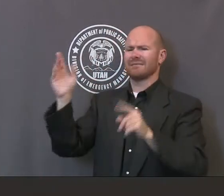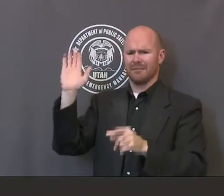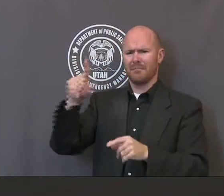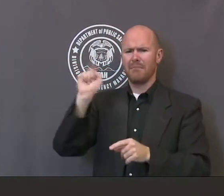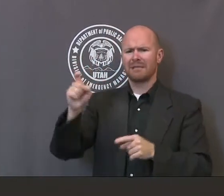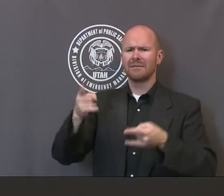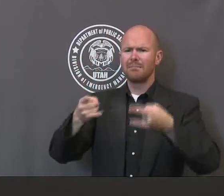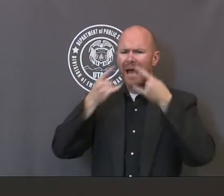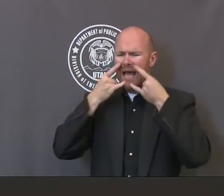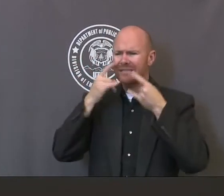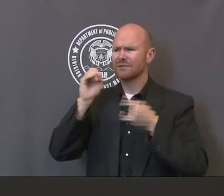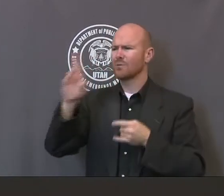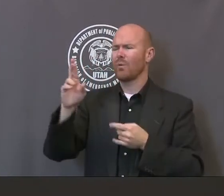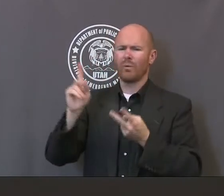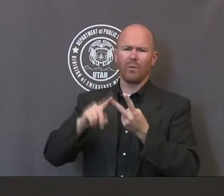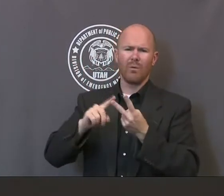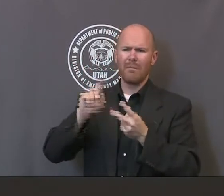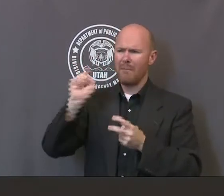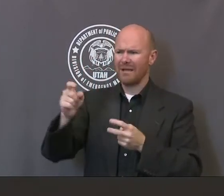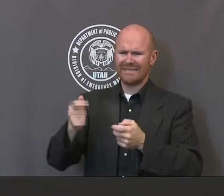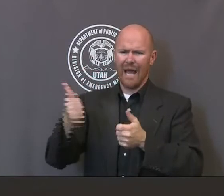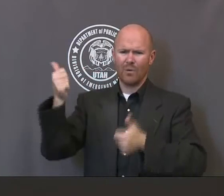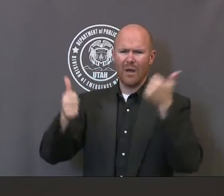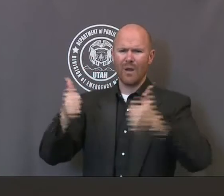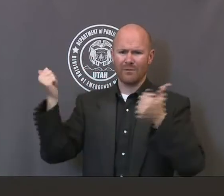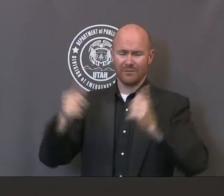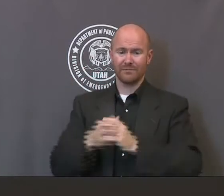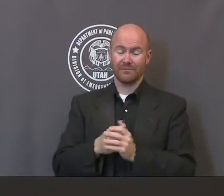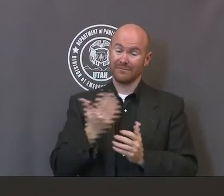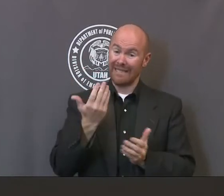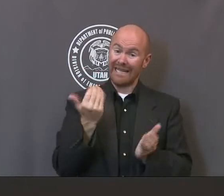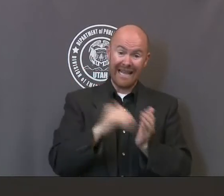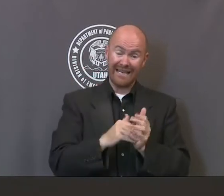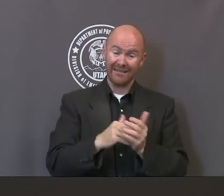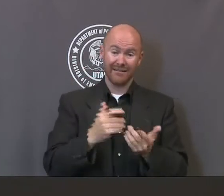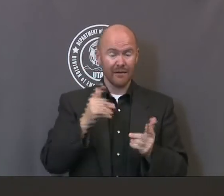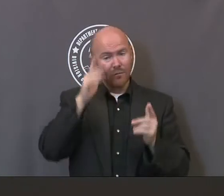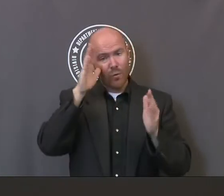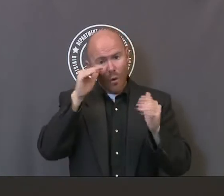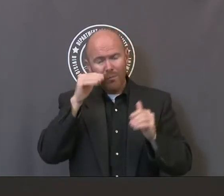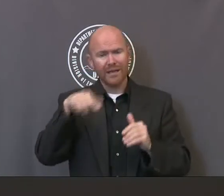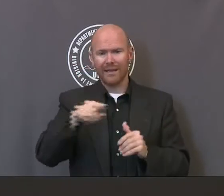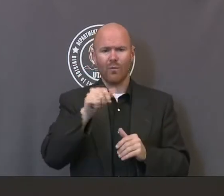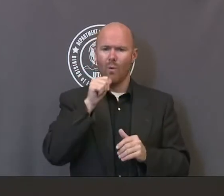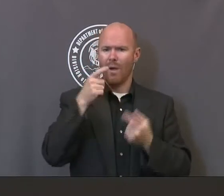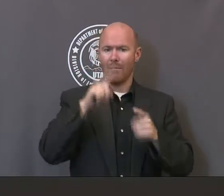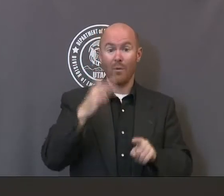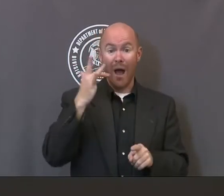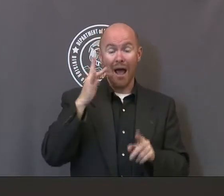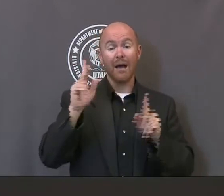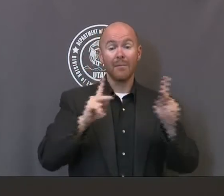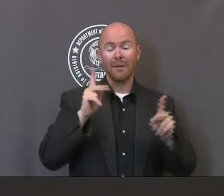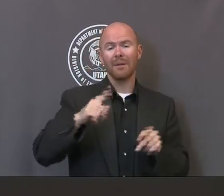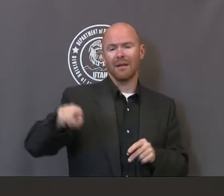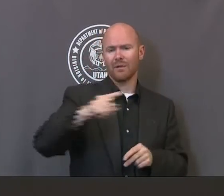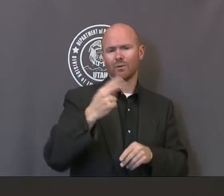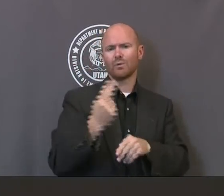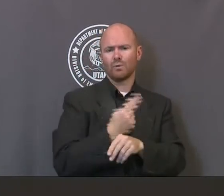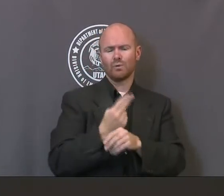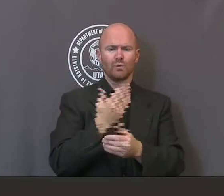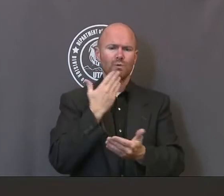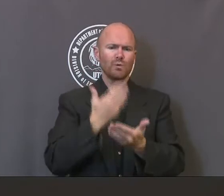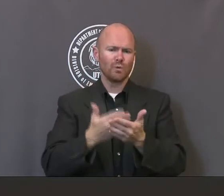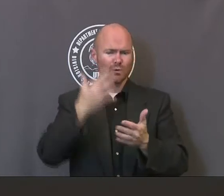even though that is enforceable by law, the hope is that that wouldn't take place because the people would use good judgment.